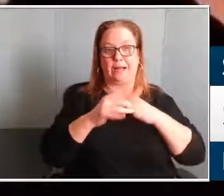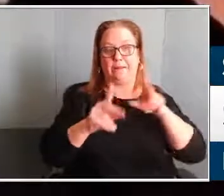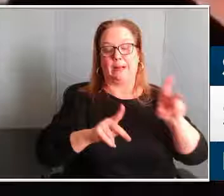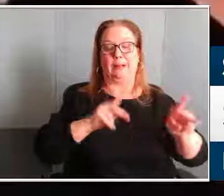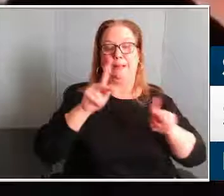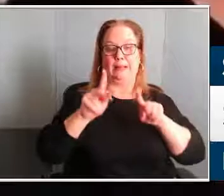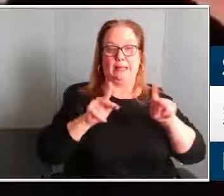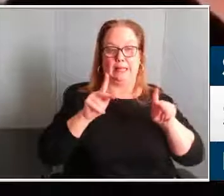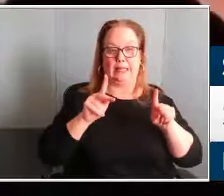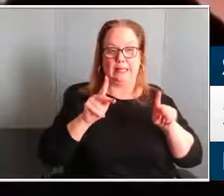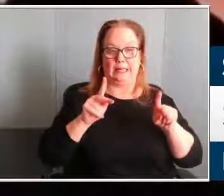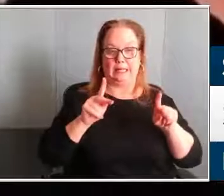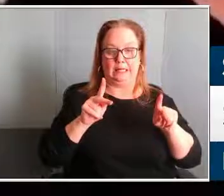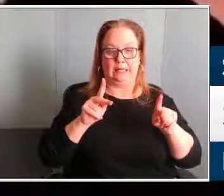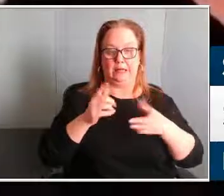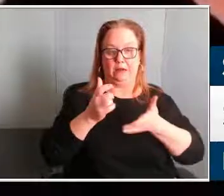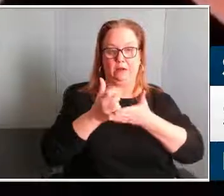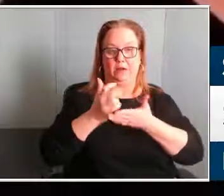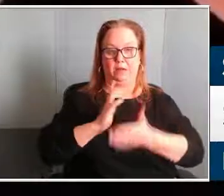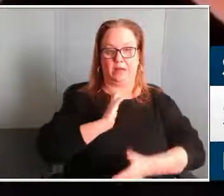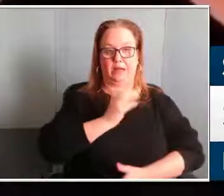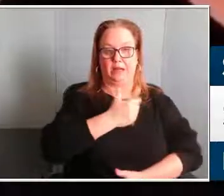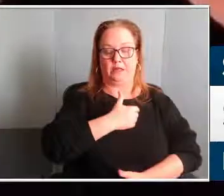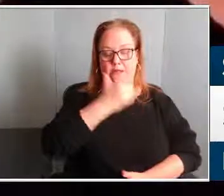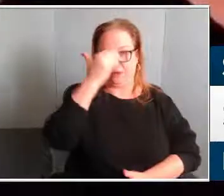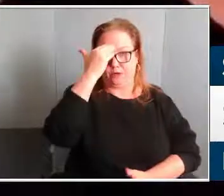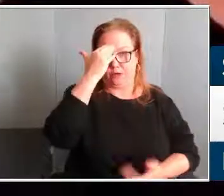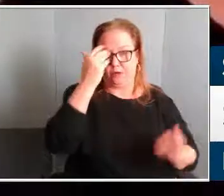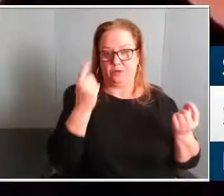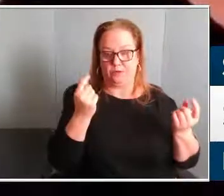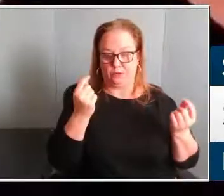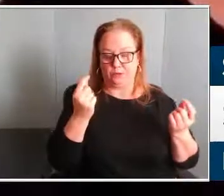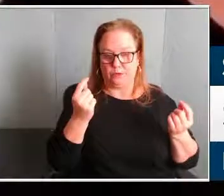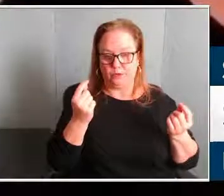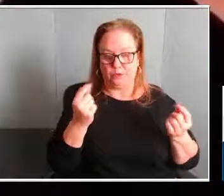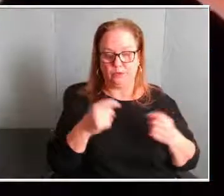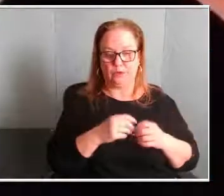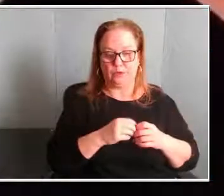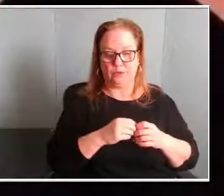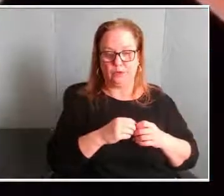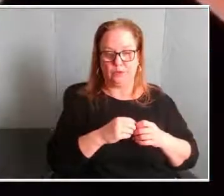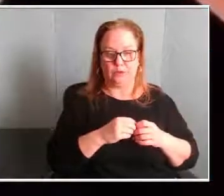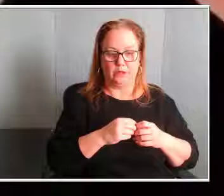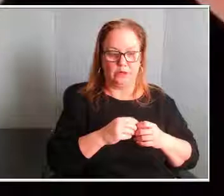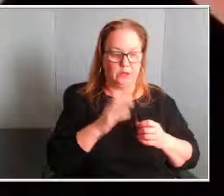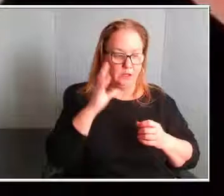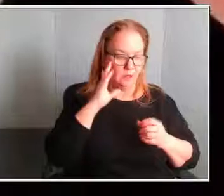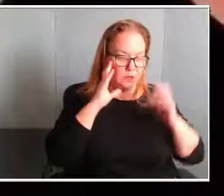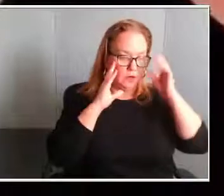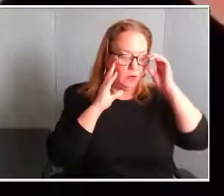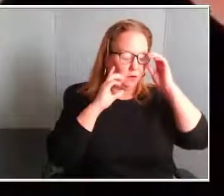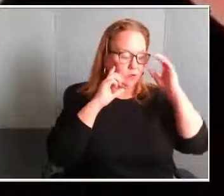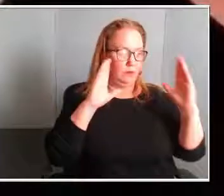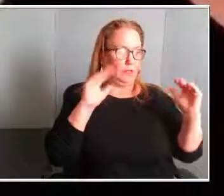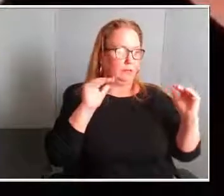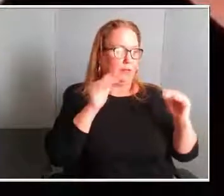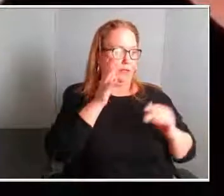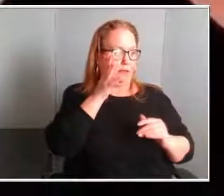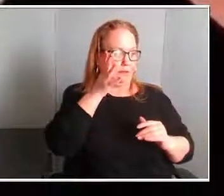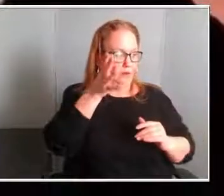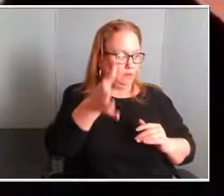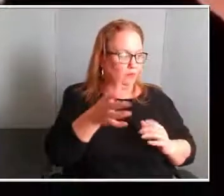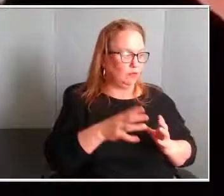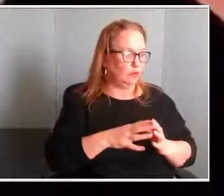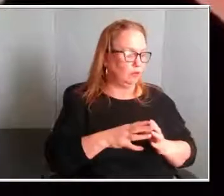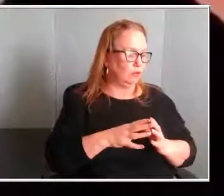were people that were helping us to know what to do and to know what to expect in the future,